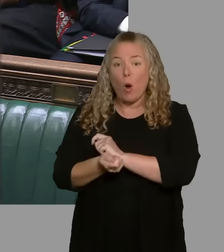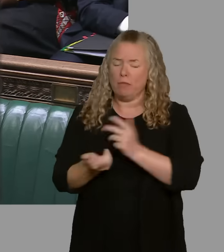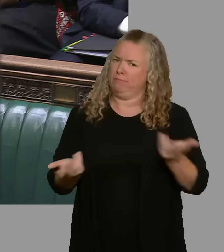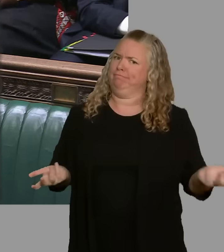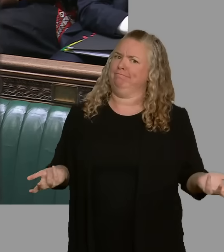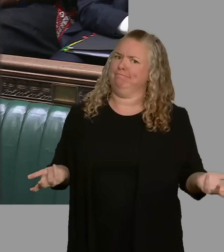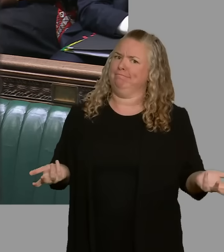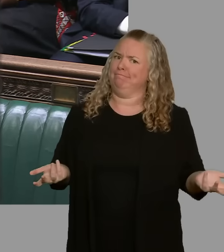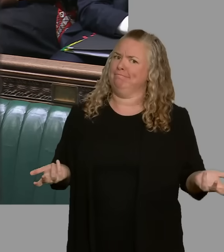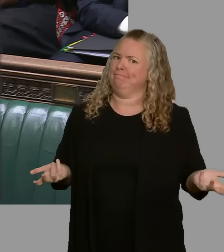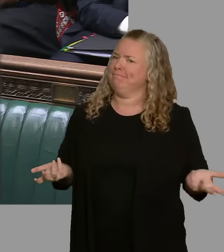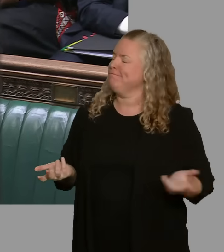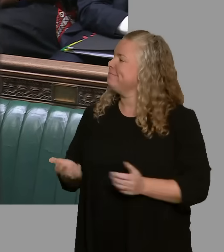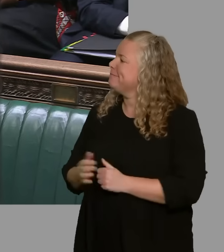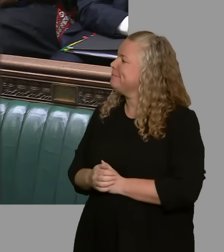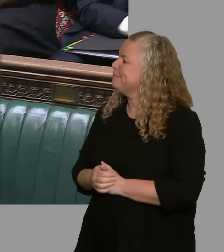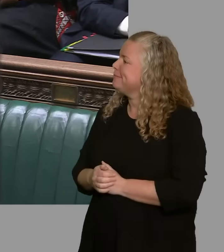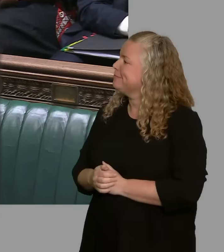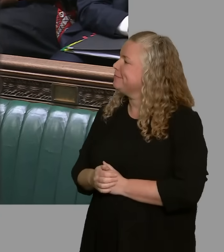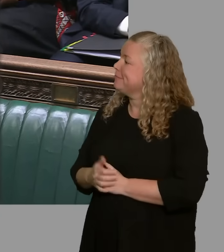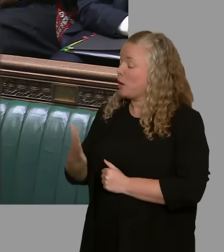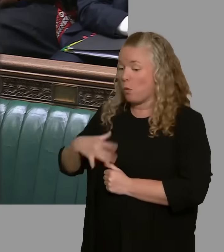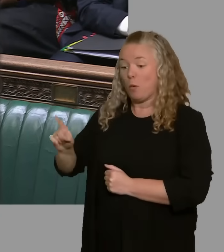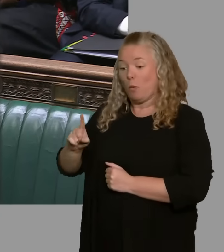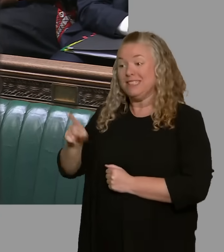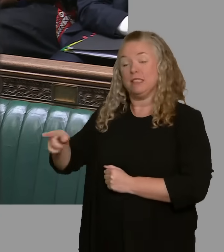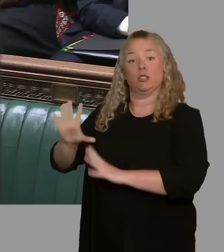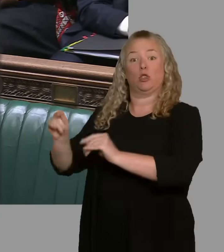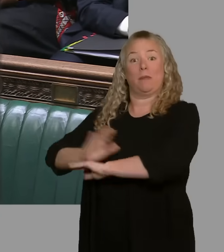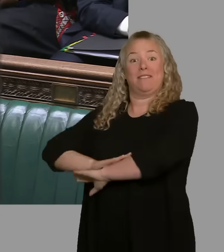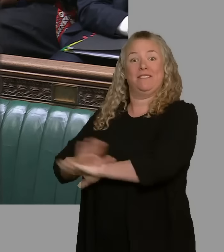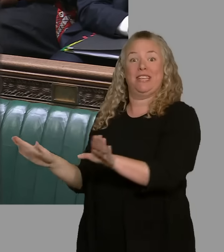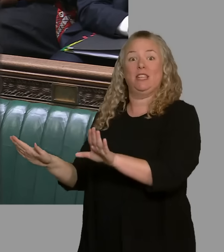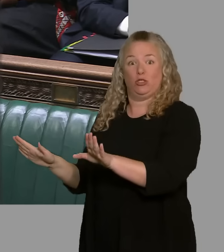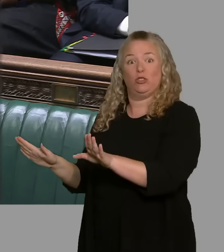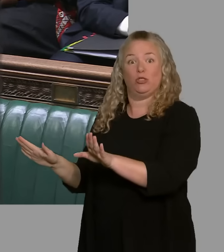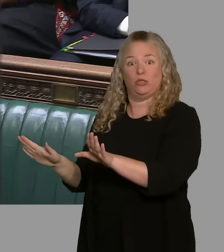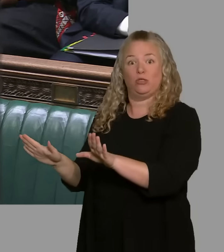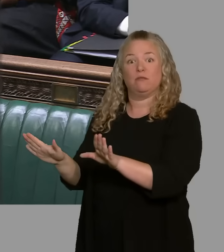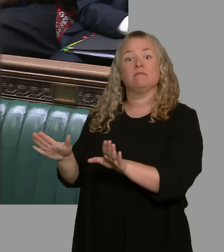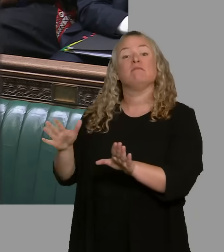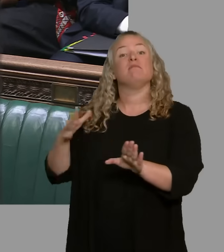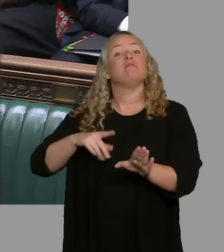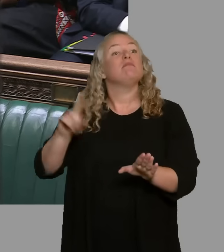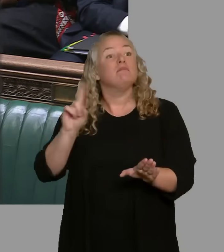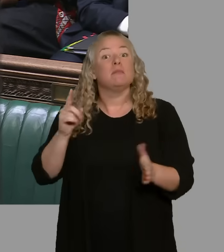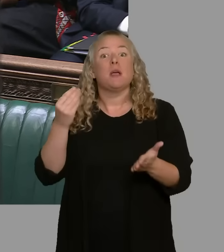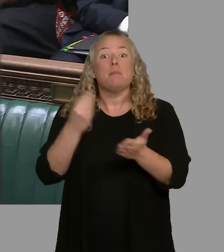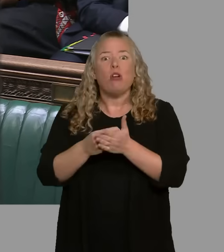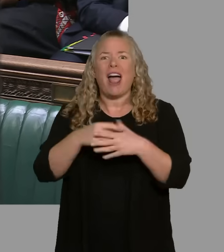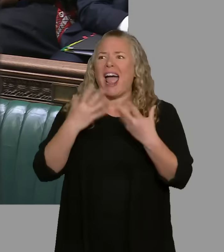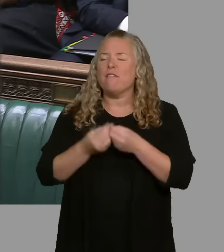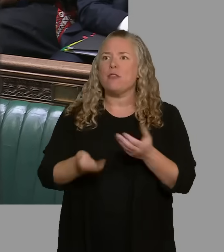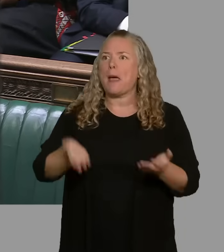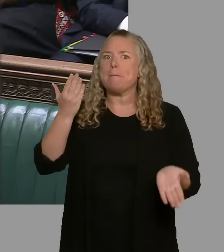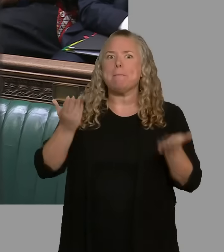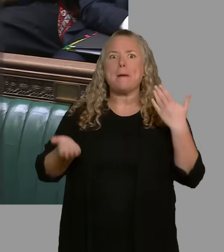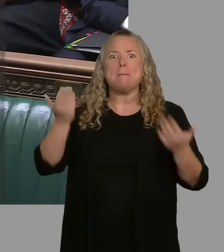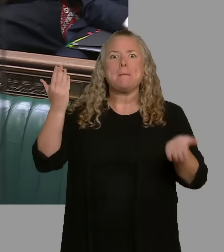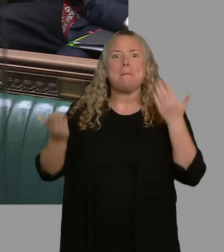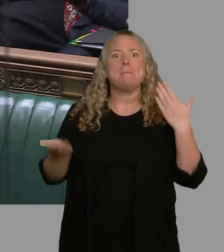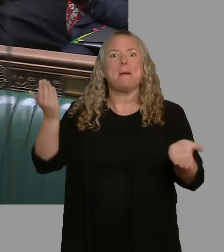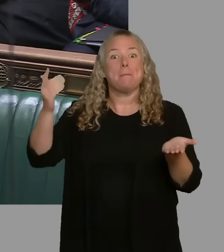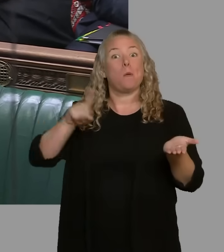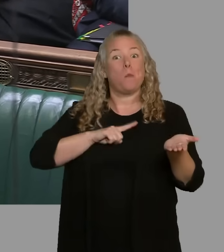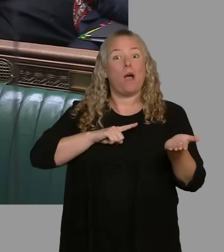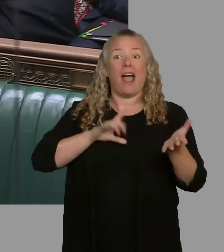onto volatile international fossil fuel markets. And in stark contrast to reform, they're ignoring local communities, they're putting green jobs